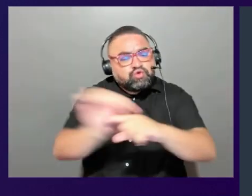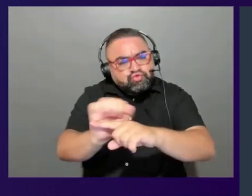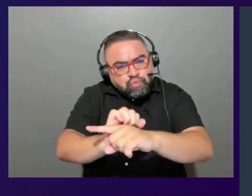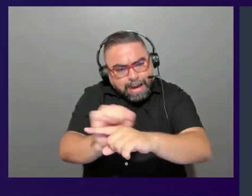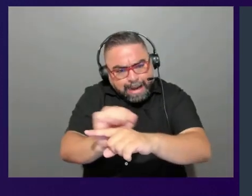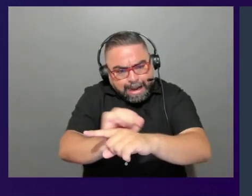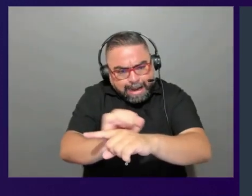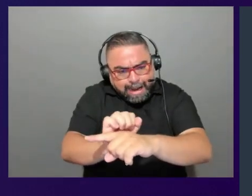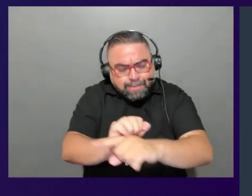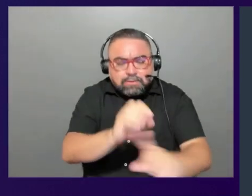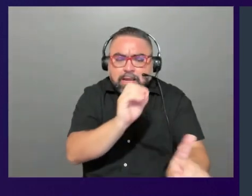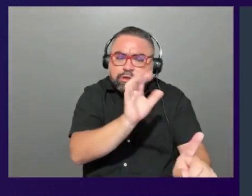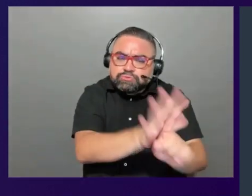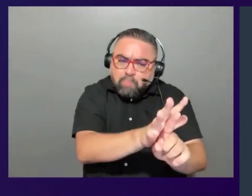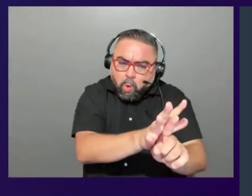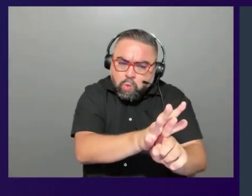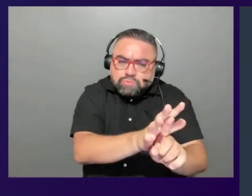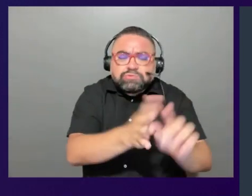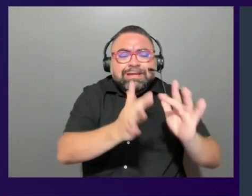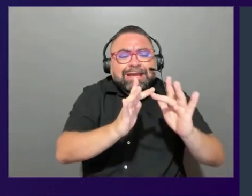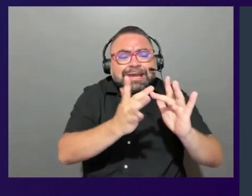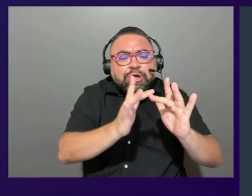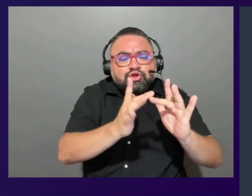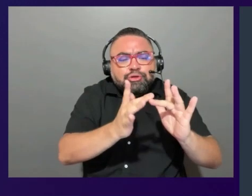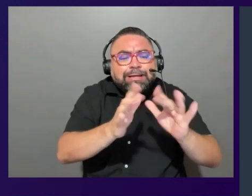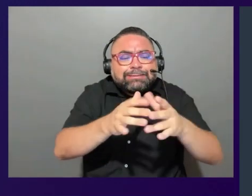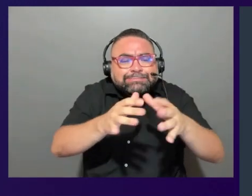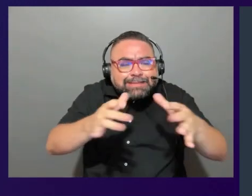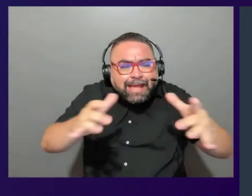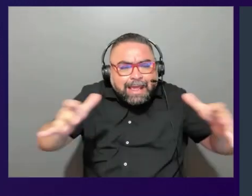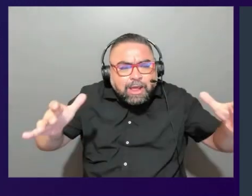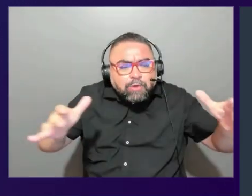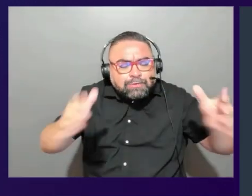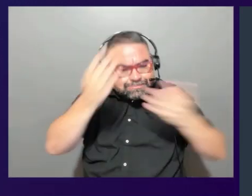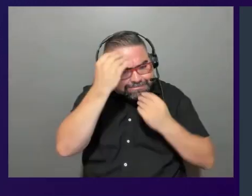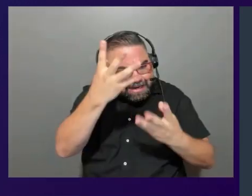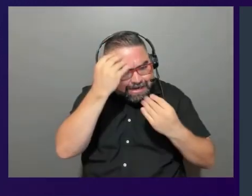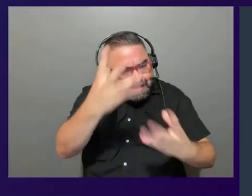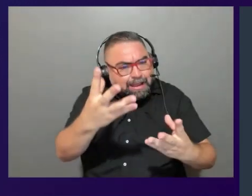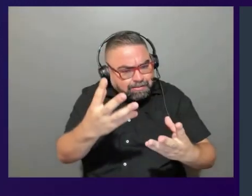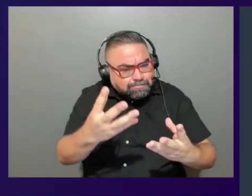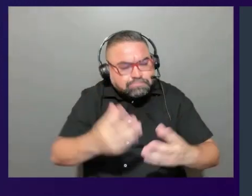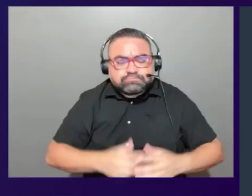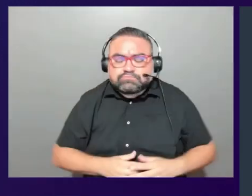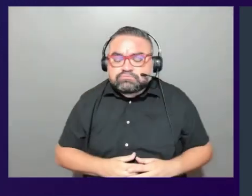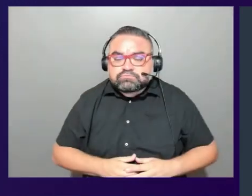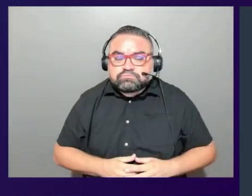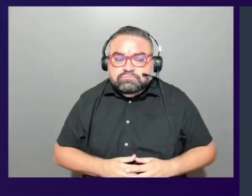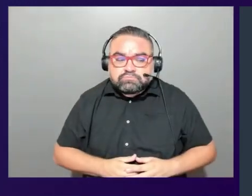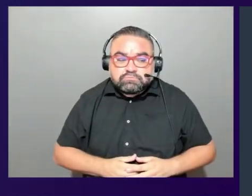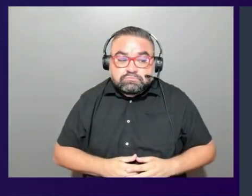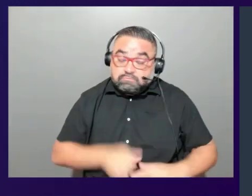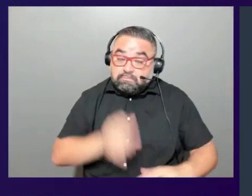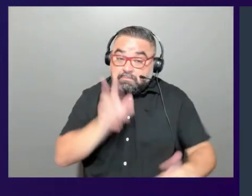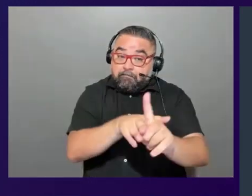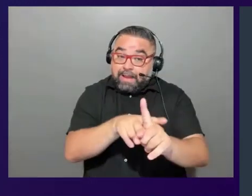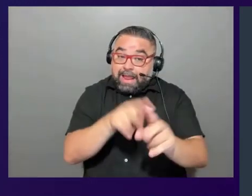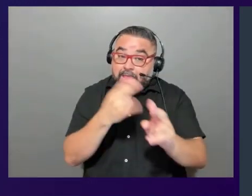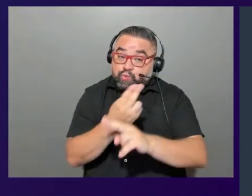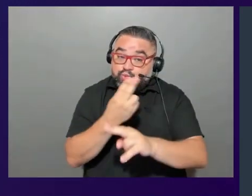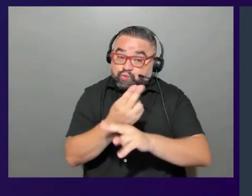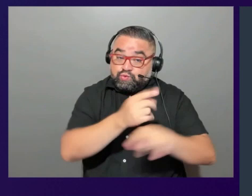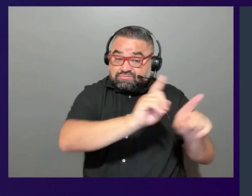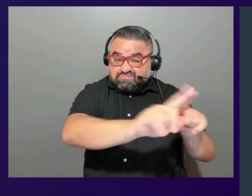to internet-scale data, they essentially can be applied to a wide range of contexts.